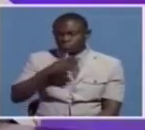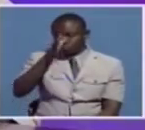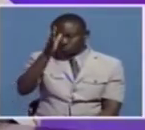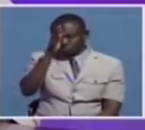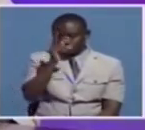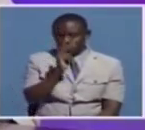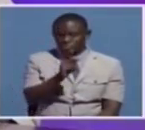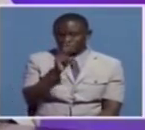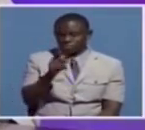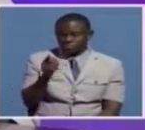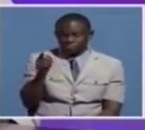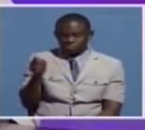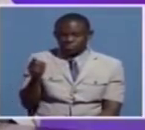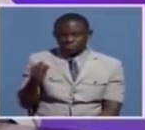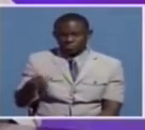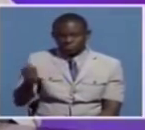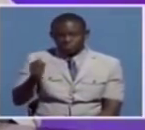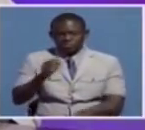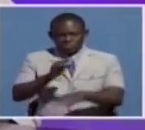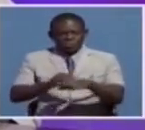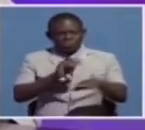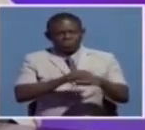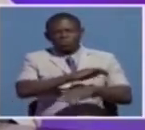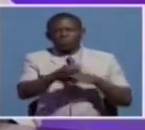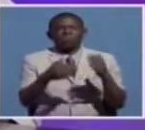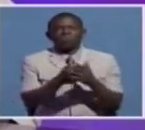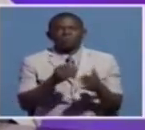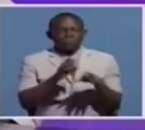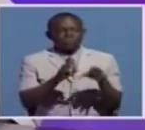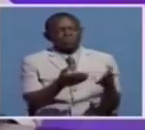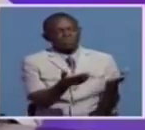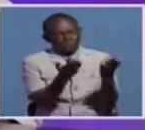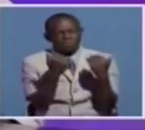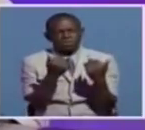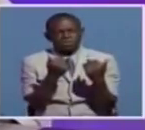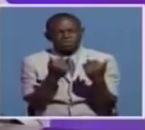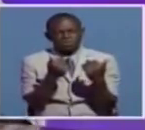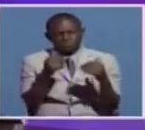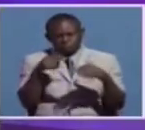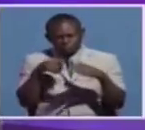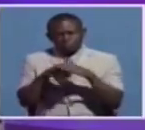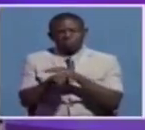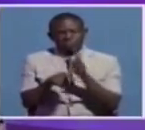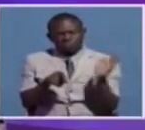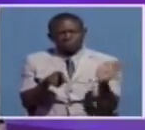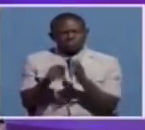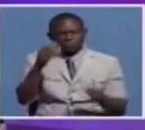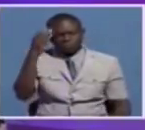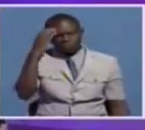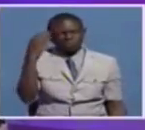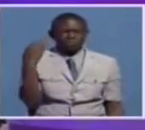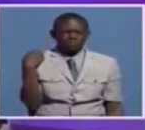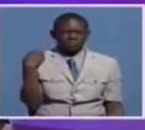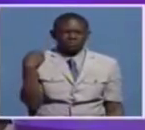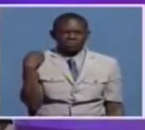his office, and he said that there's only